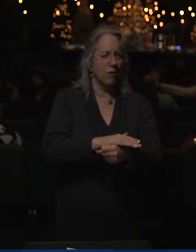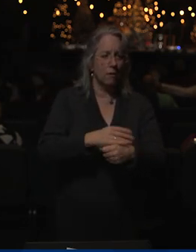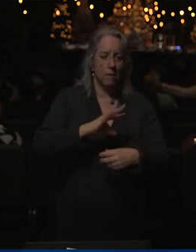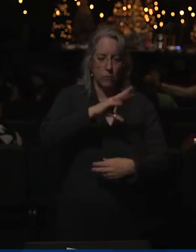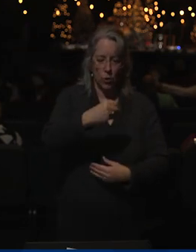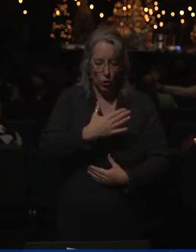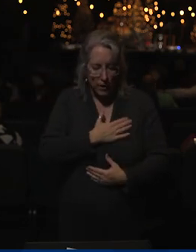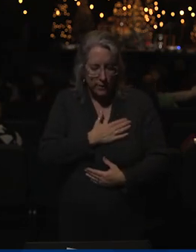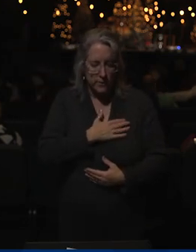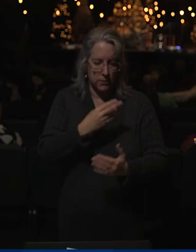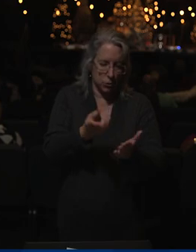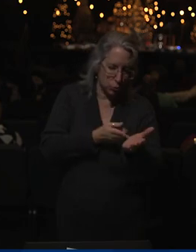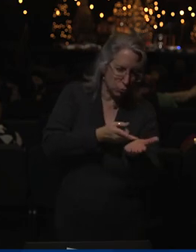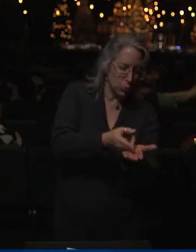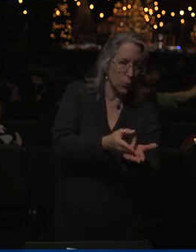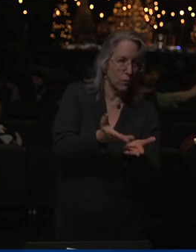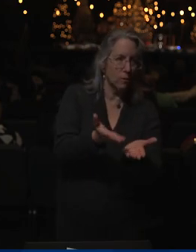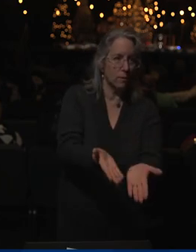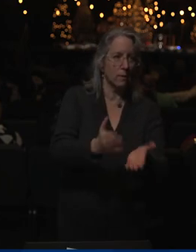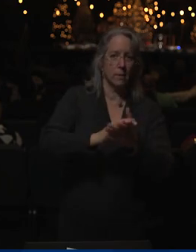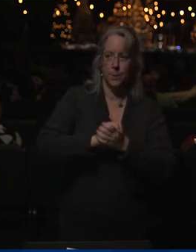truth.